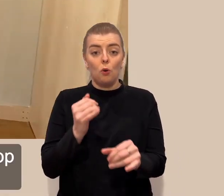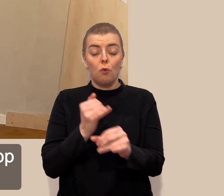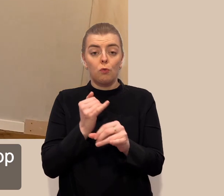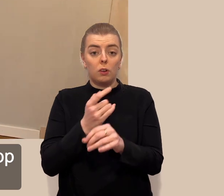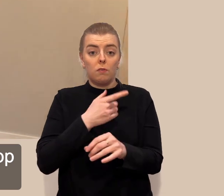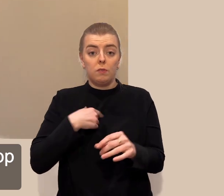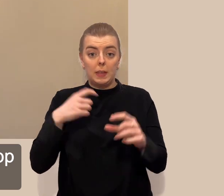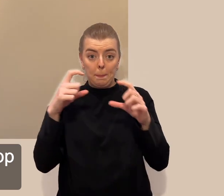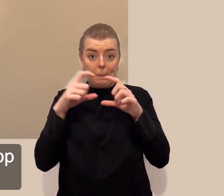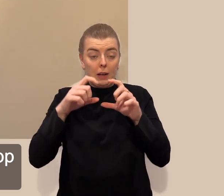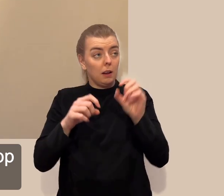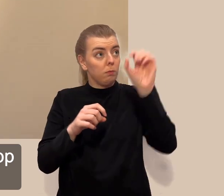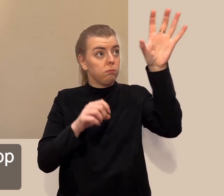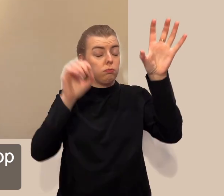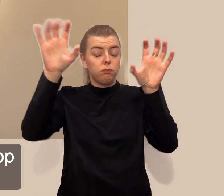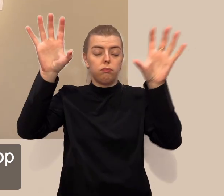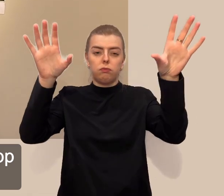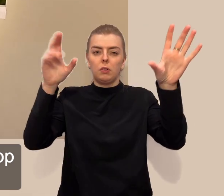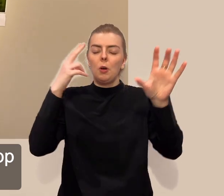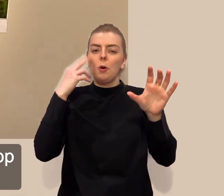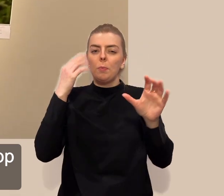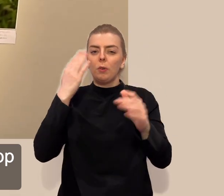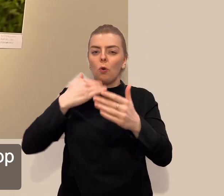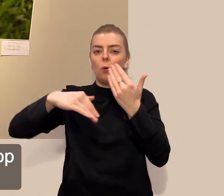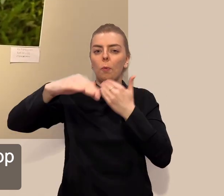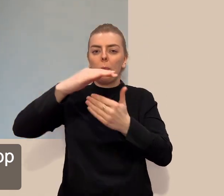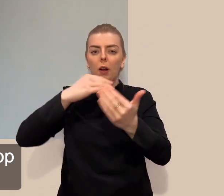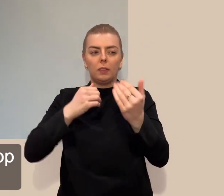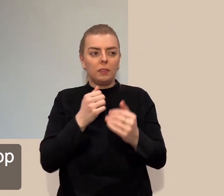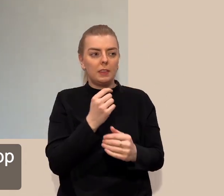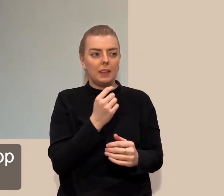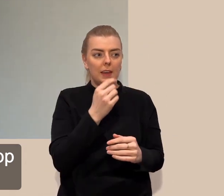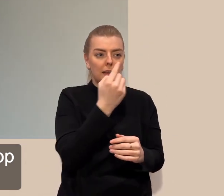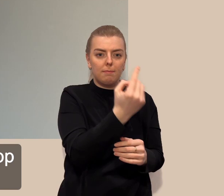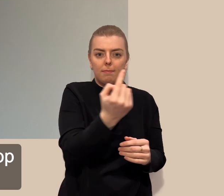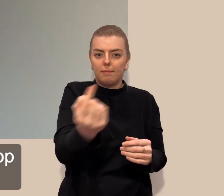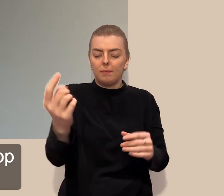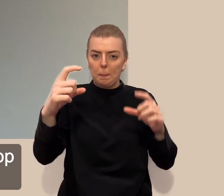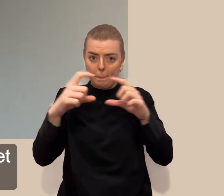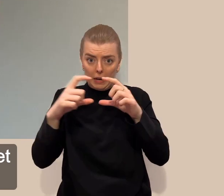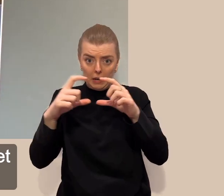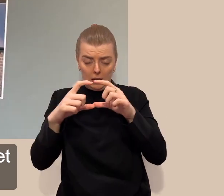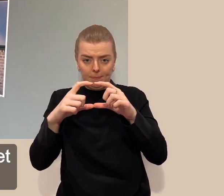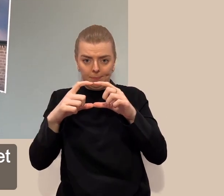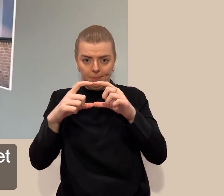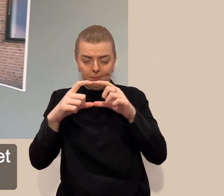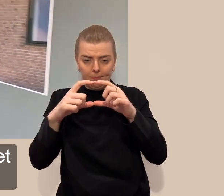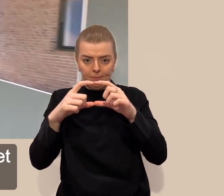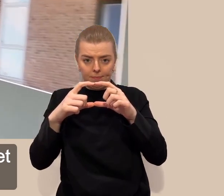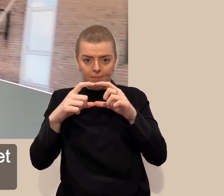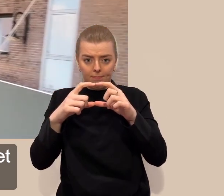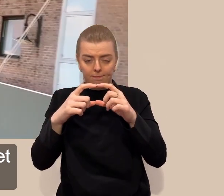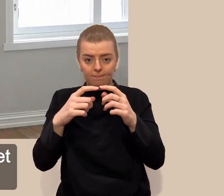For the photos and the way we've set it up is we've tried to kind of mix all the all the participants together